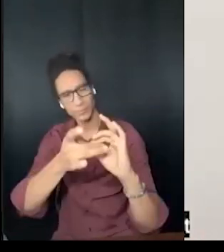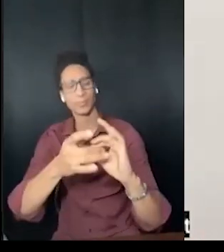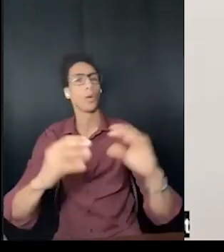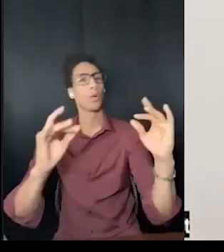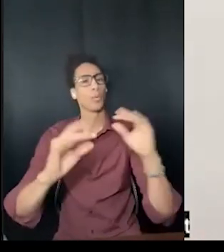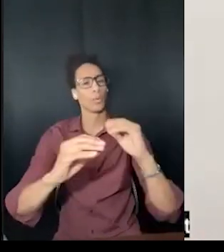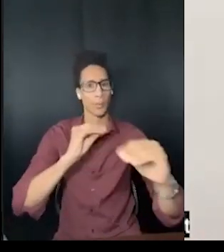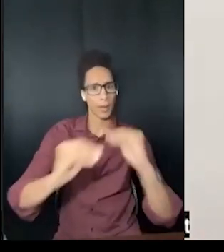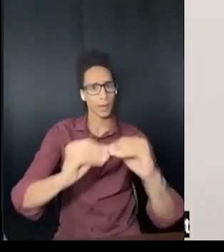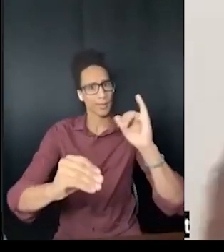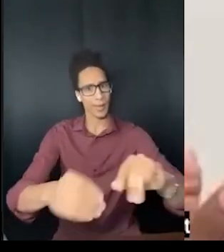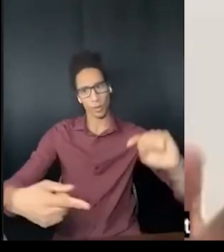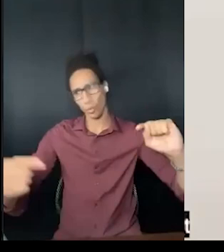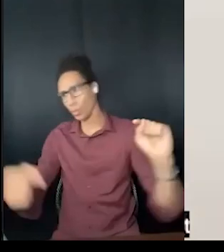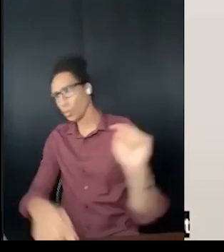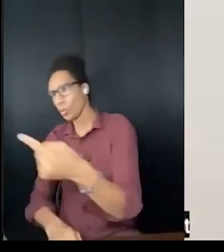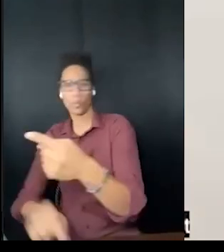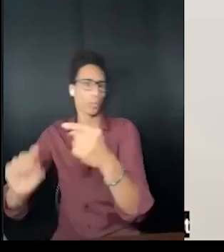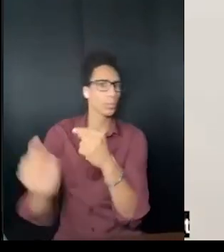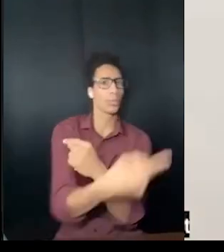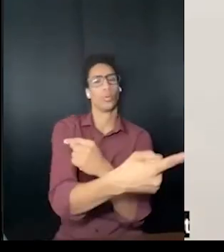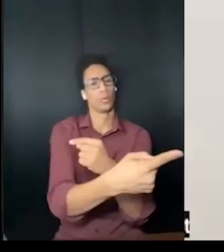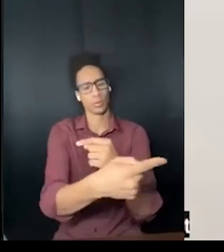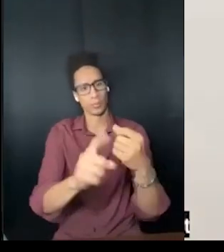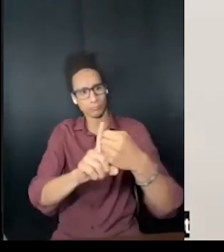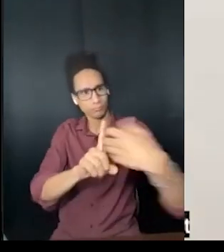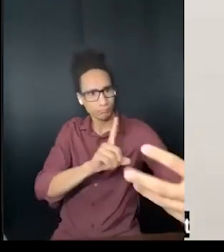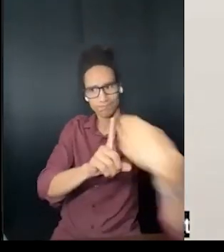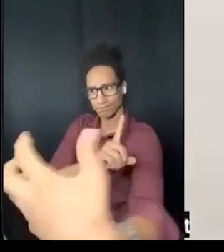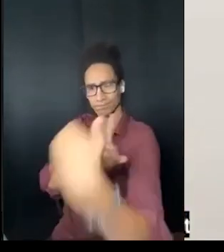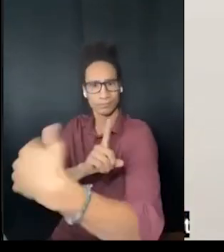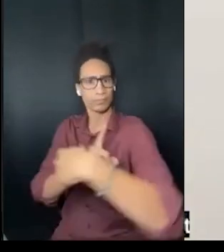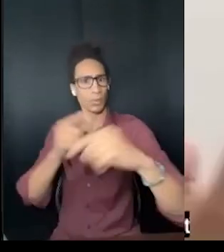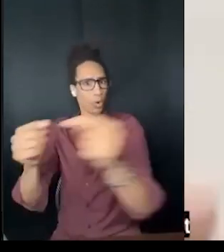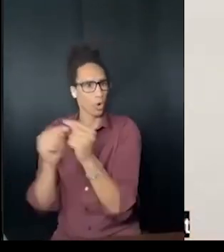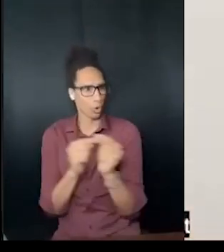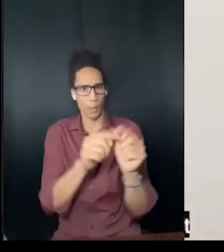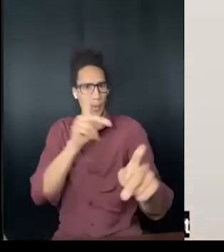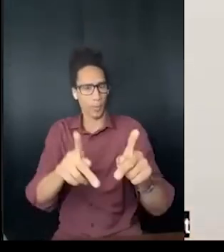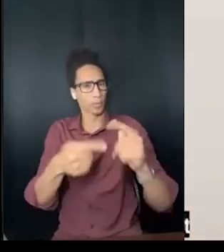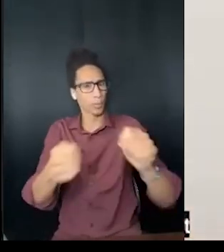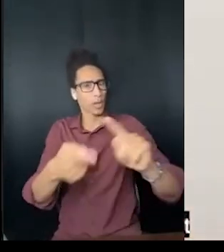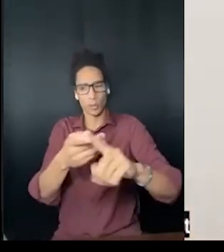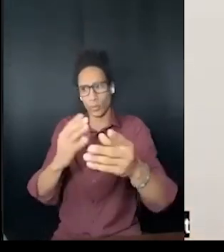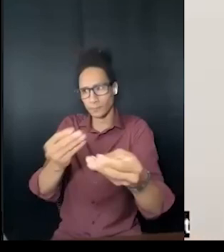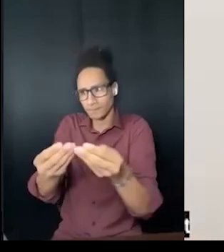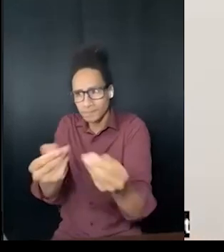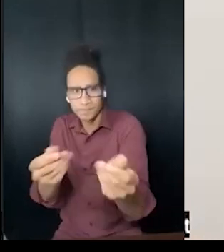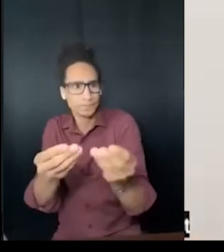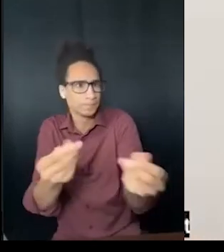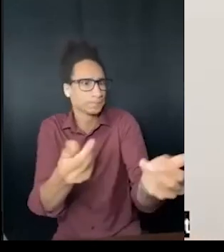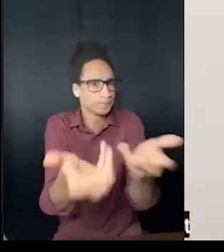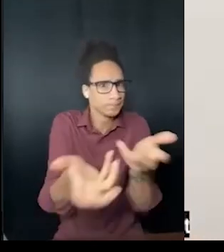we've done today is we've assembled the community to participate in this